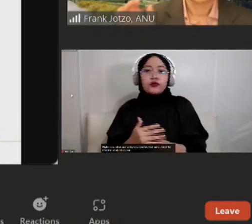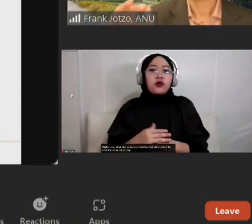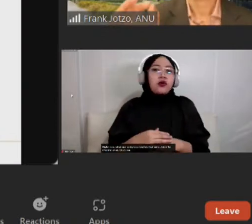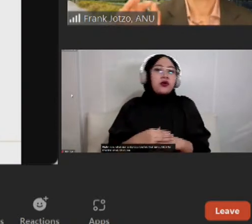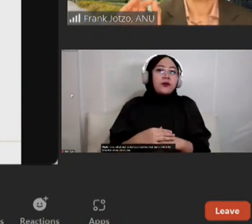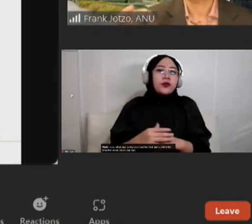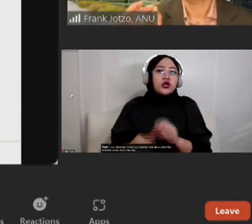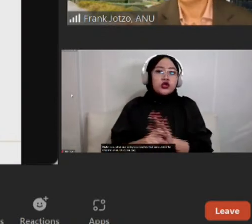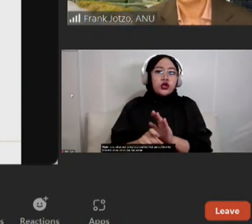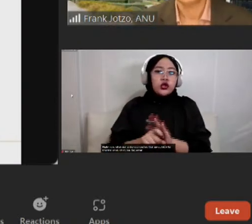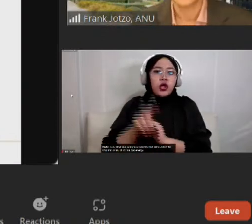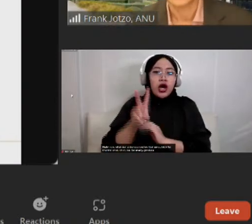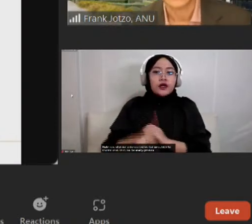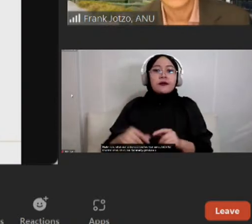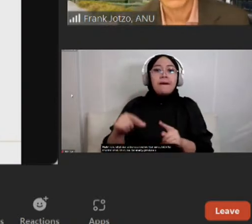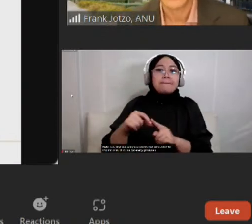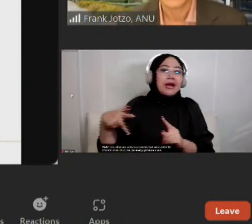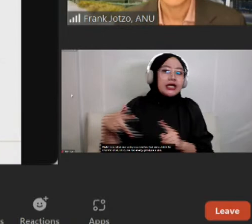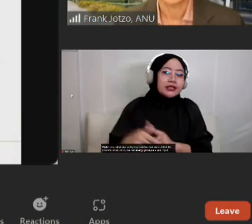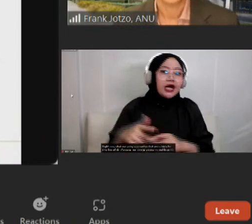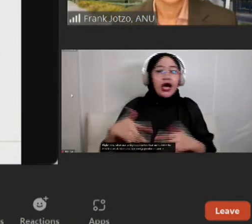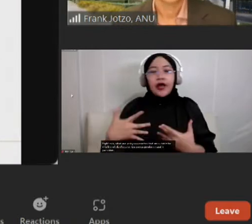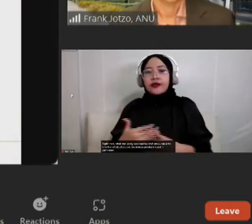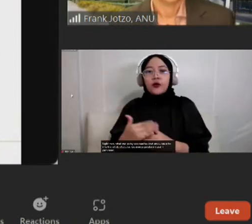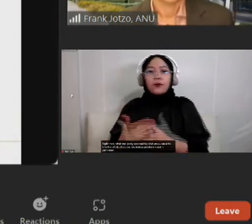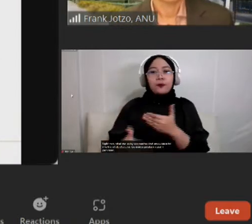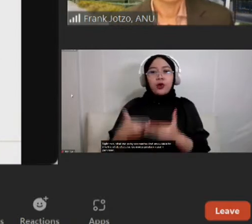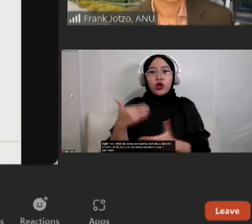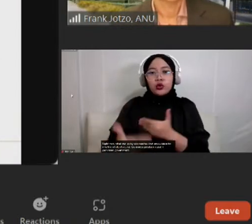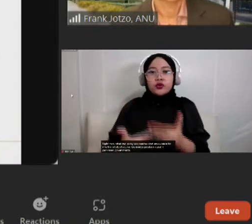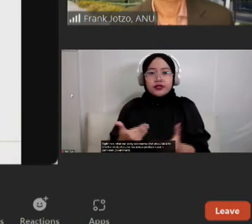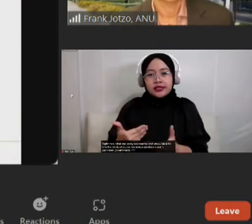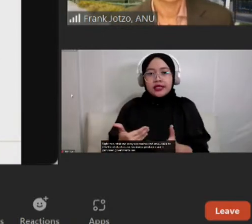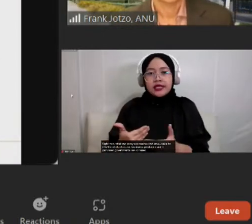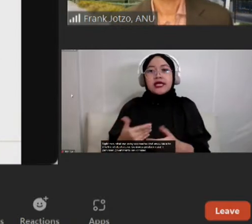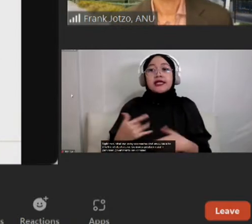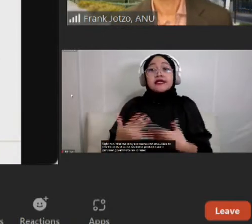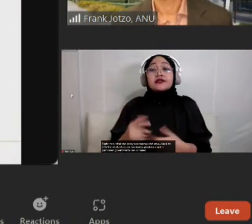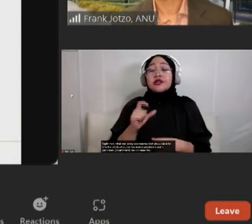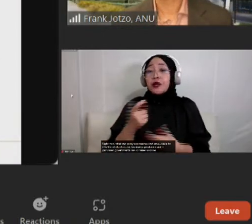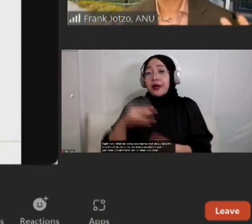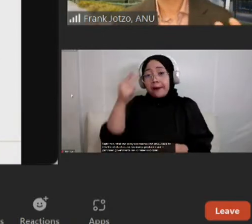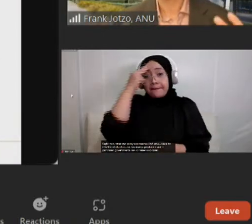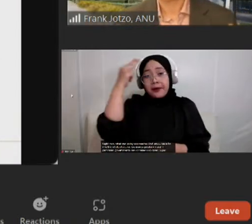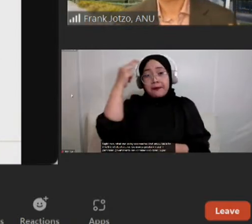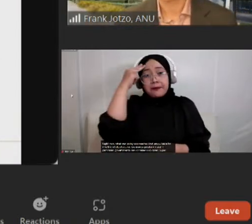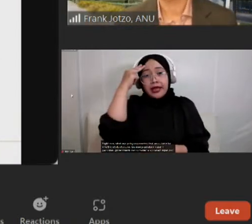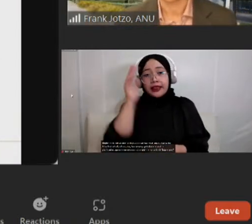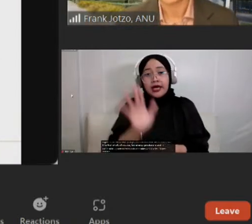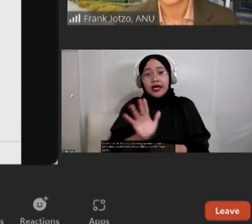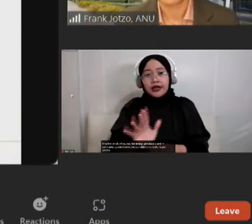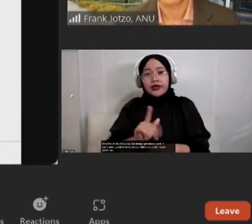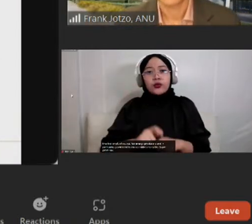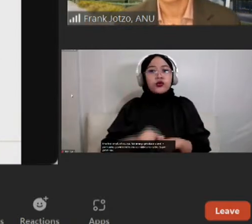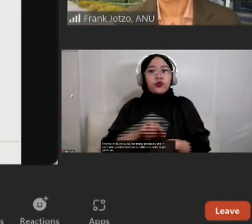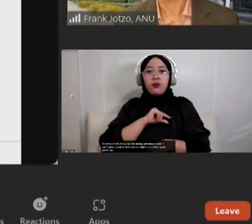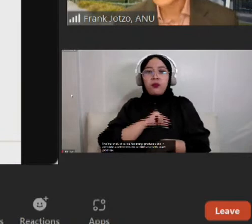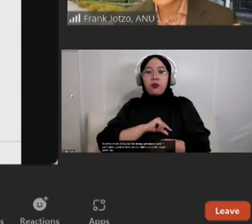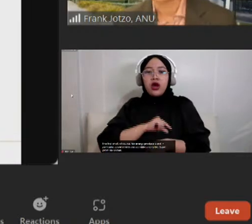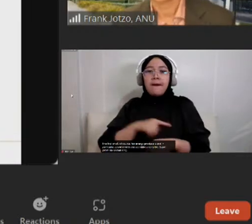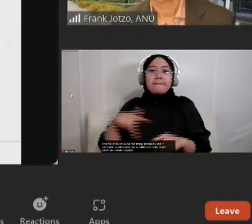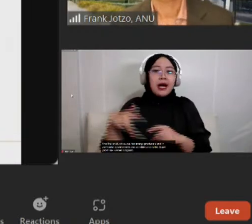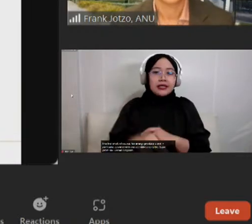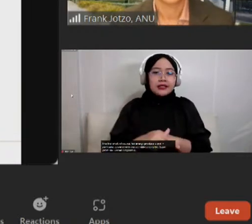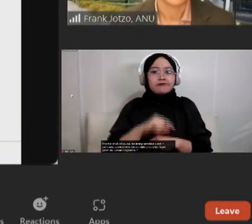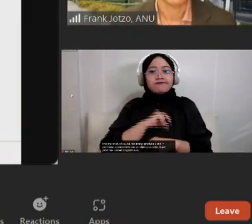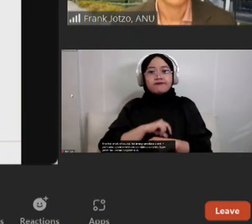course, tax energy producers, and in particular, governments can consider a so-called super profits tax. The United